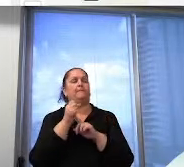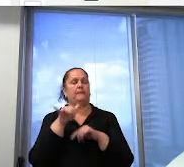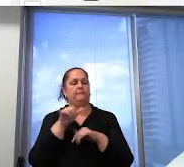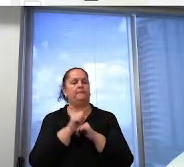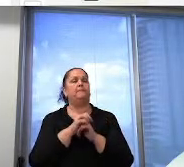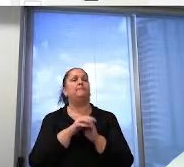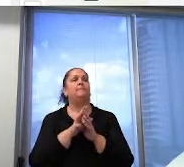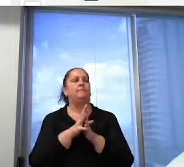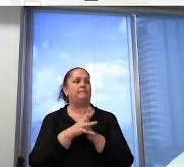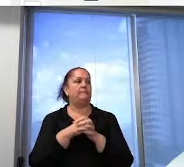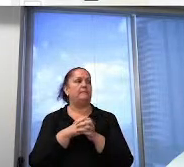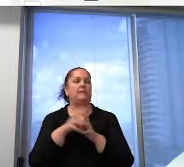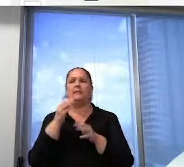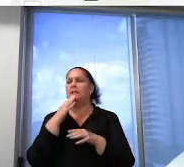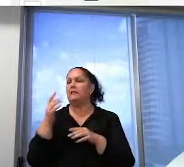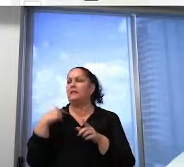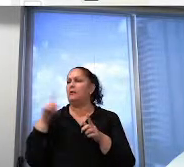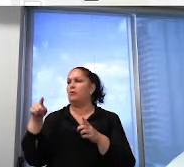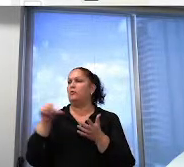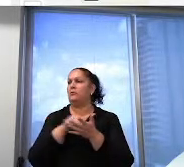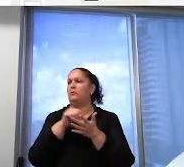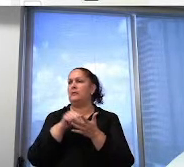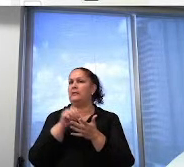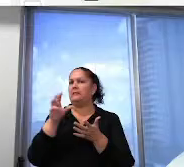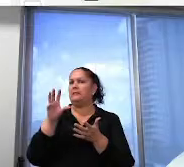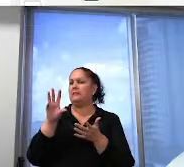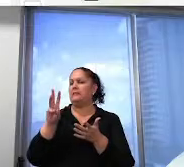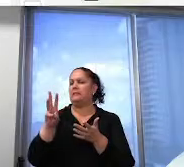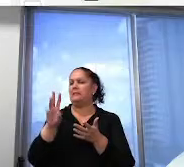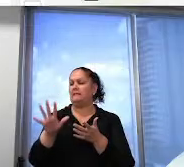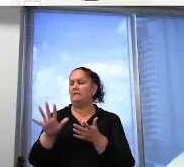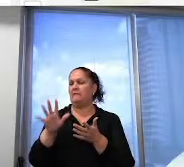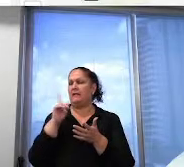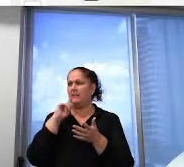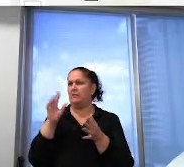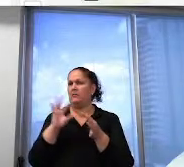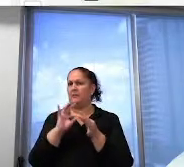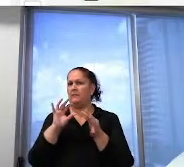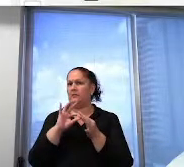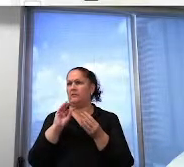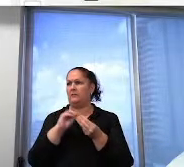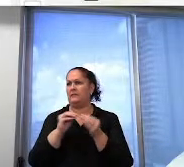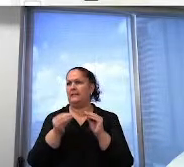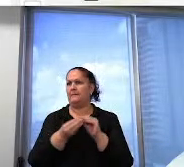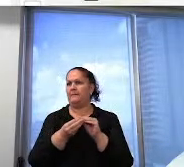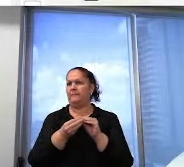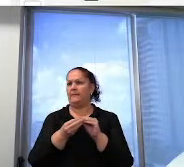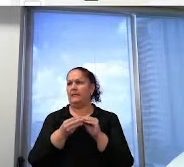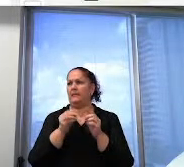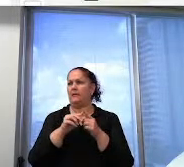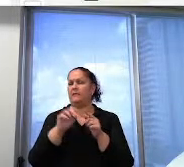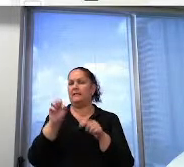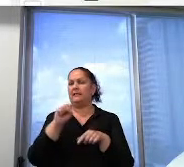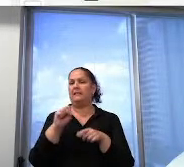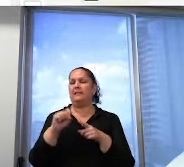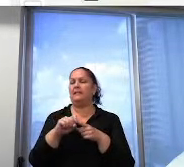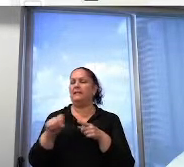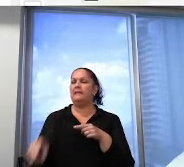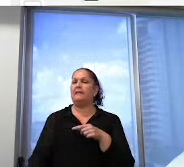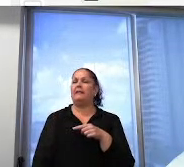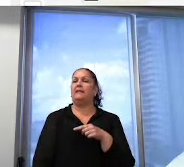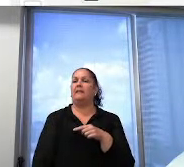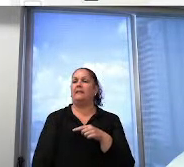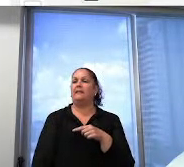the case. Okay, thank you. Can we go to page 65? I believe that's where you mentioned the numbers of the SAIDI and